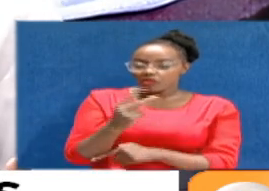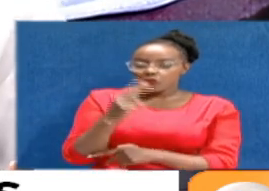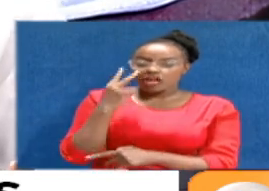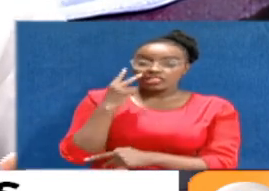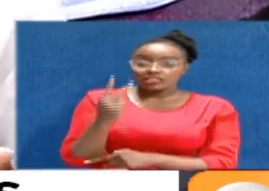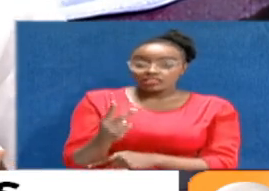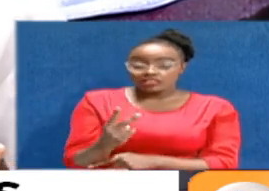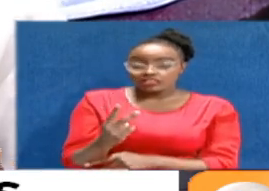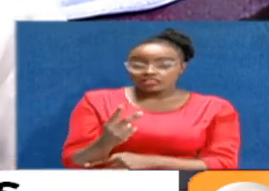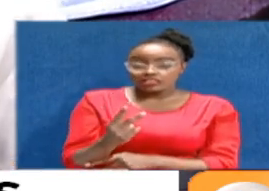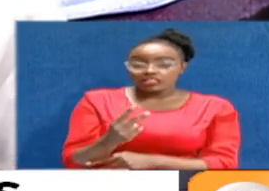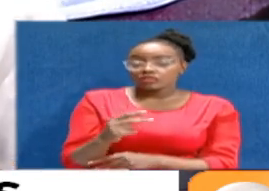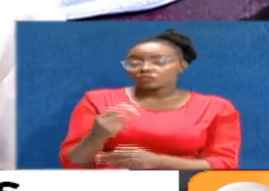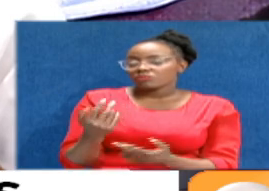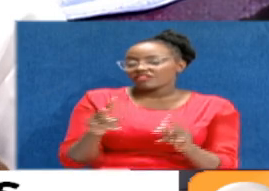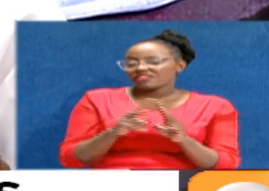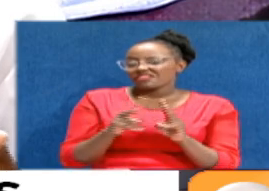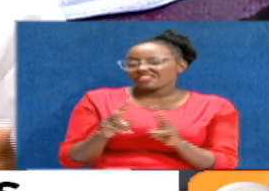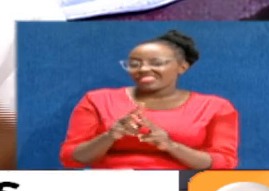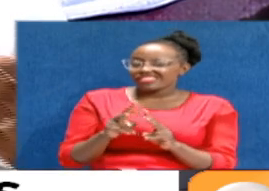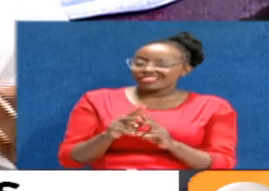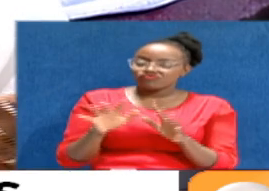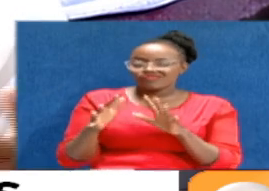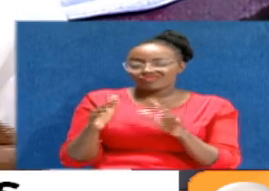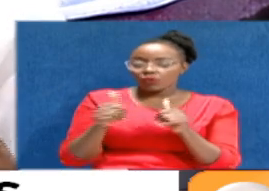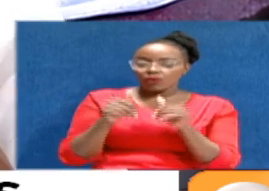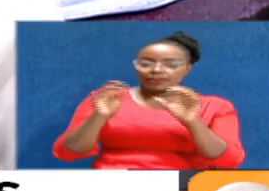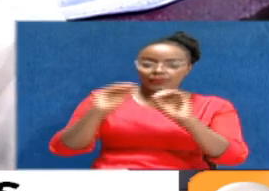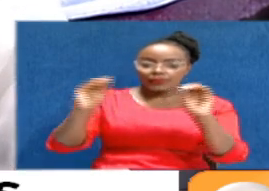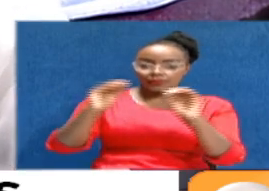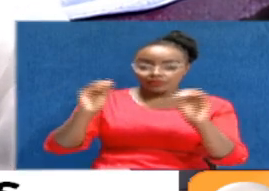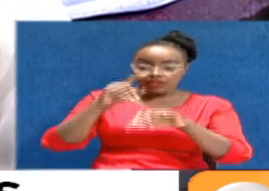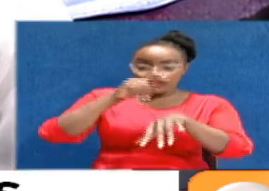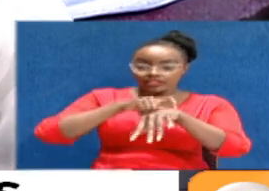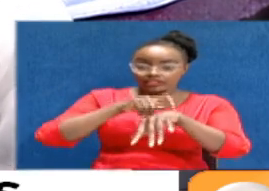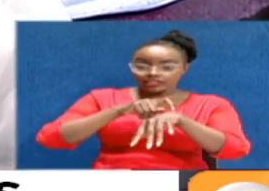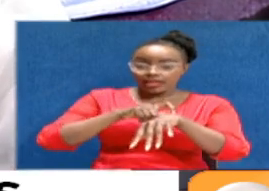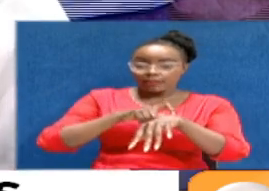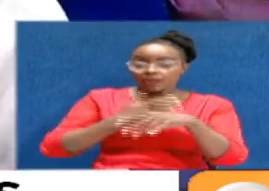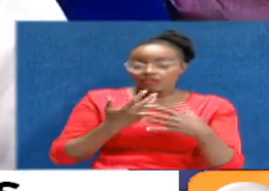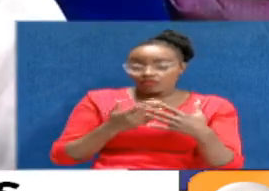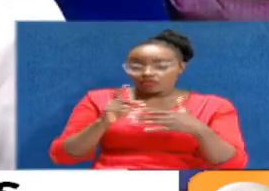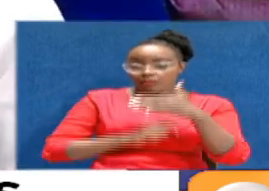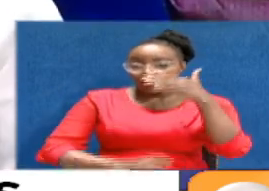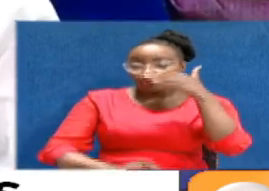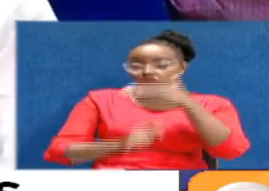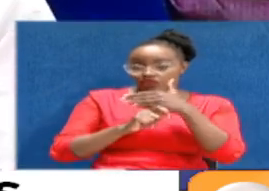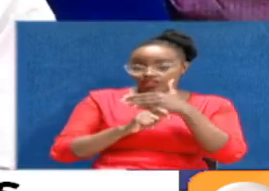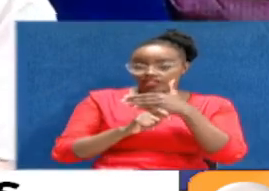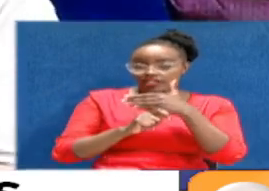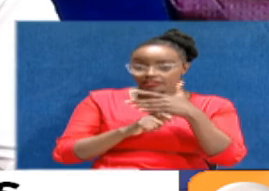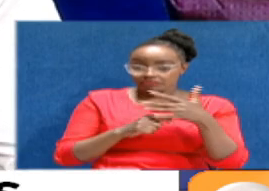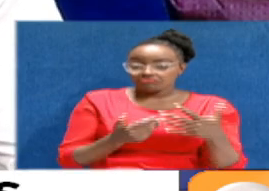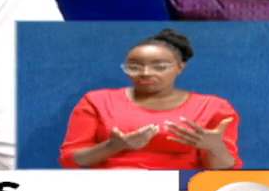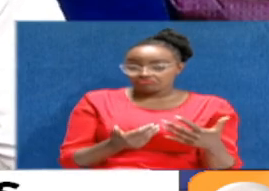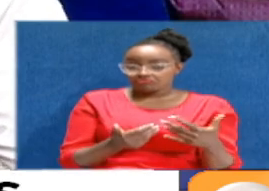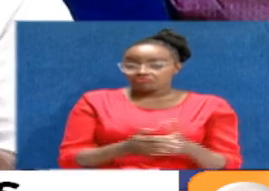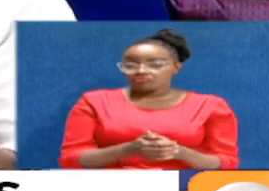perceived to be tense during the time of the late President John Pombe Magufuli.